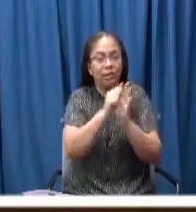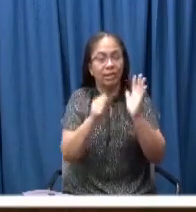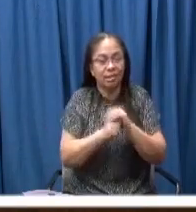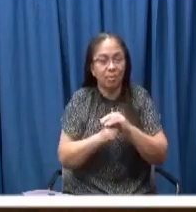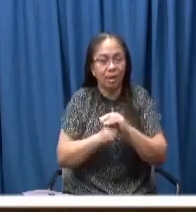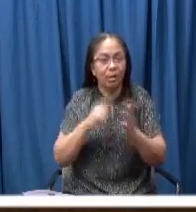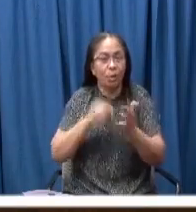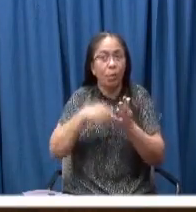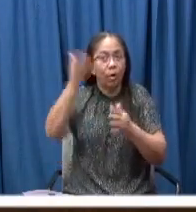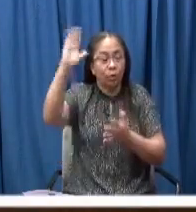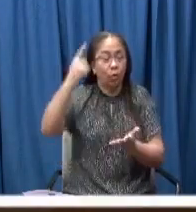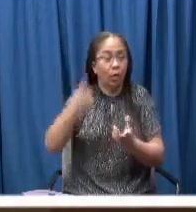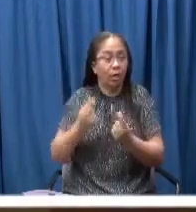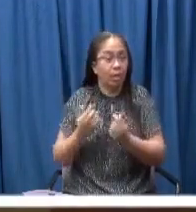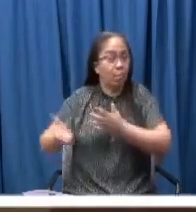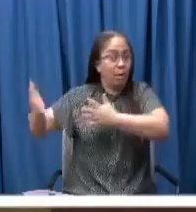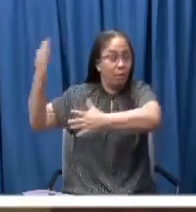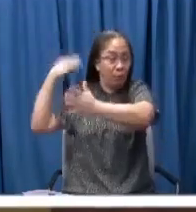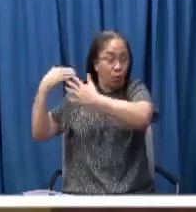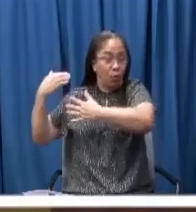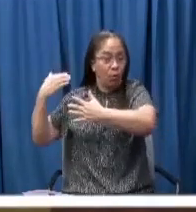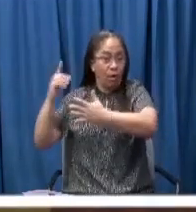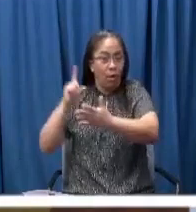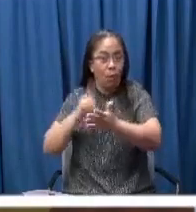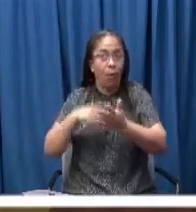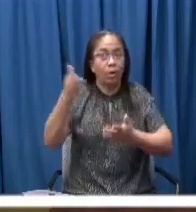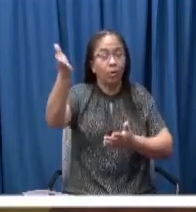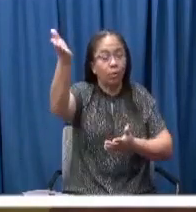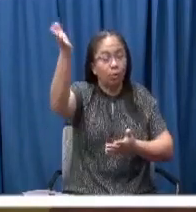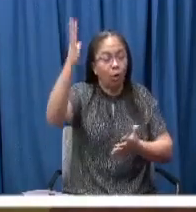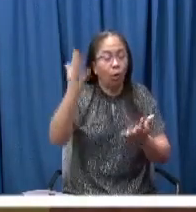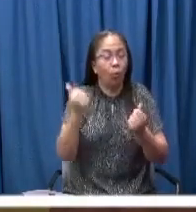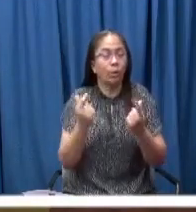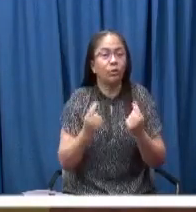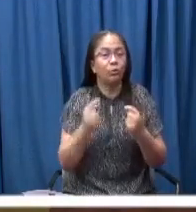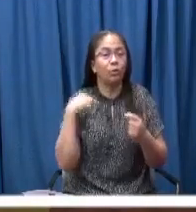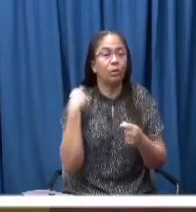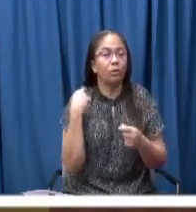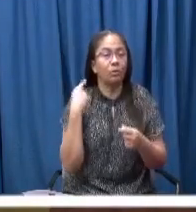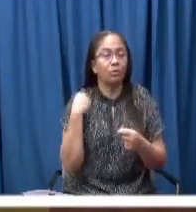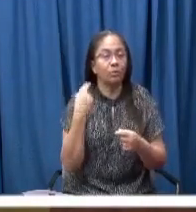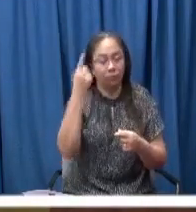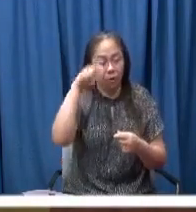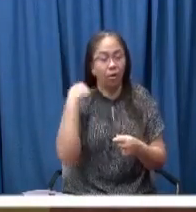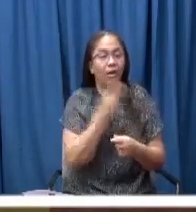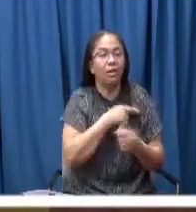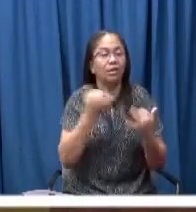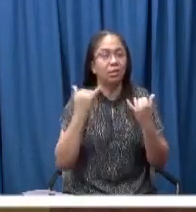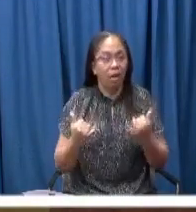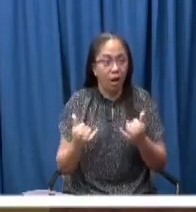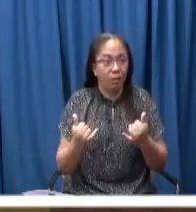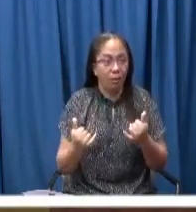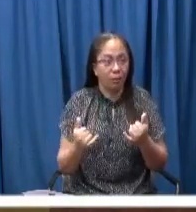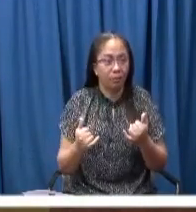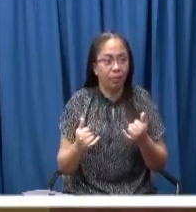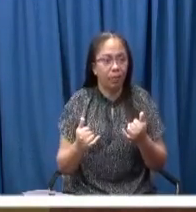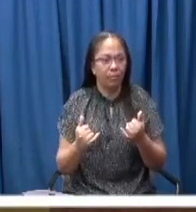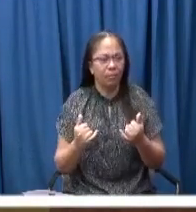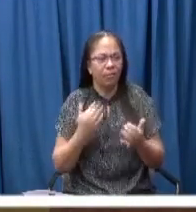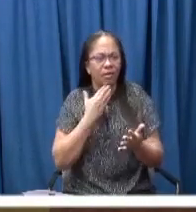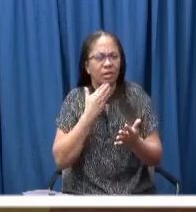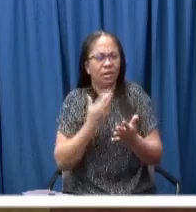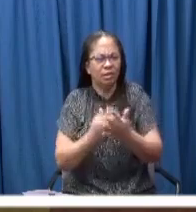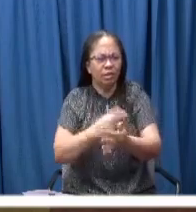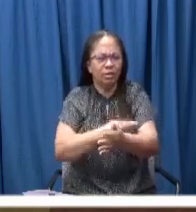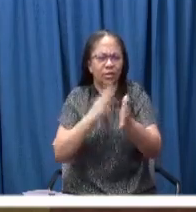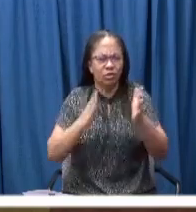God ultimately wants to do for us, his people. And this notion of the Good Shepherd,